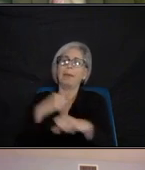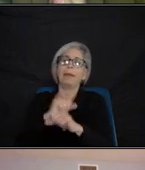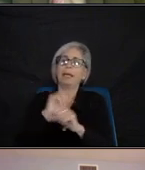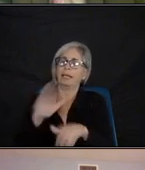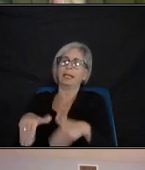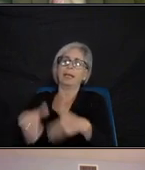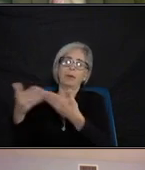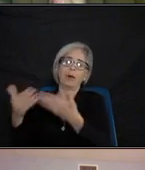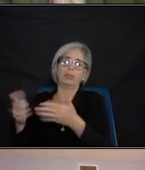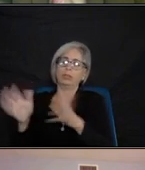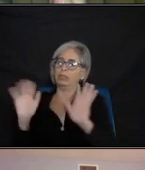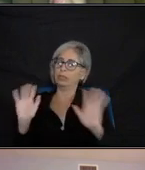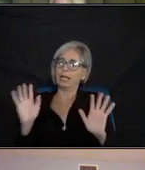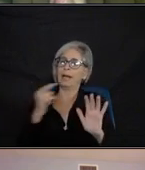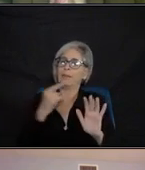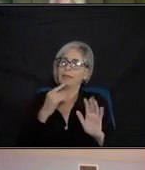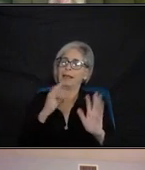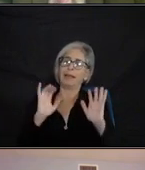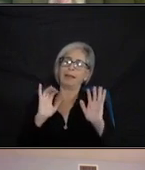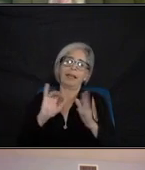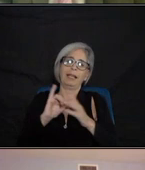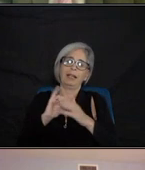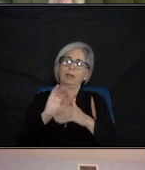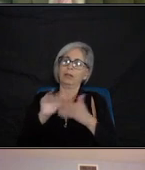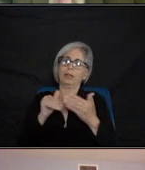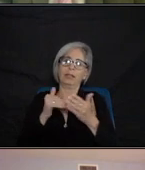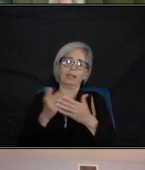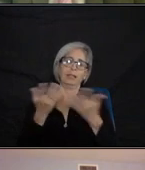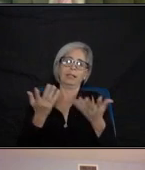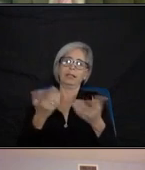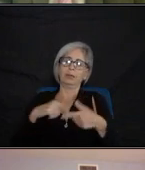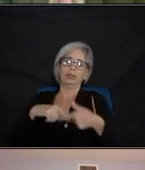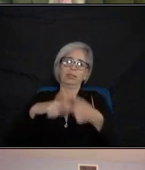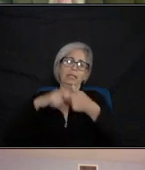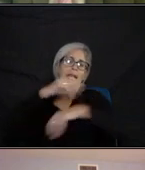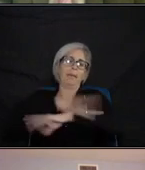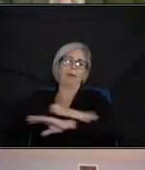already have a motion. I'm simply just saying that it would suffice to just table this.